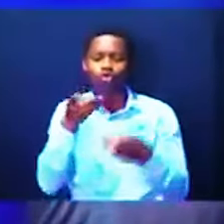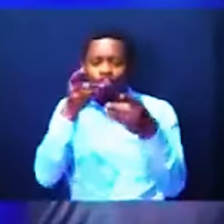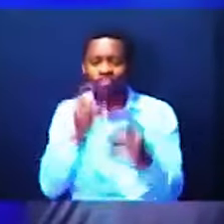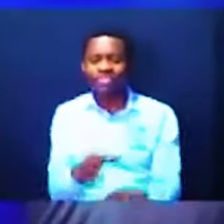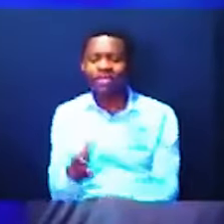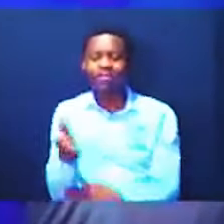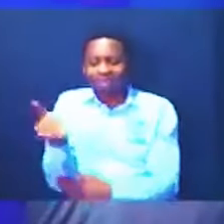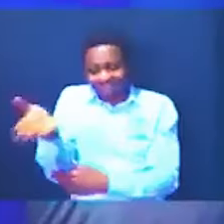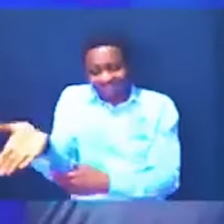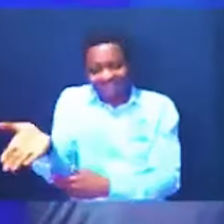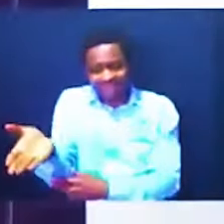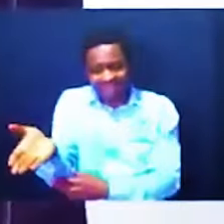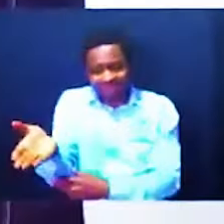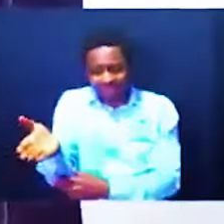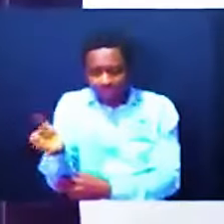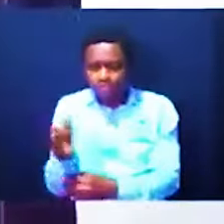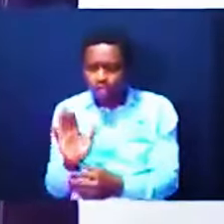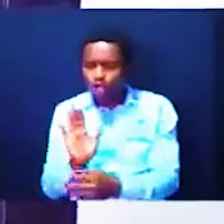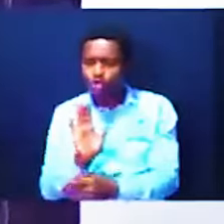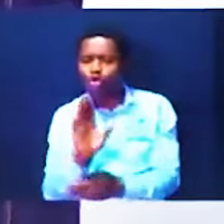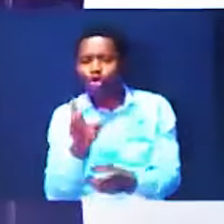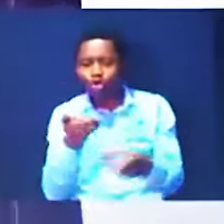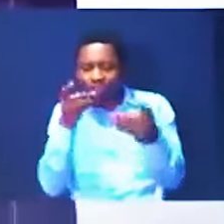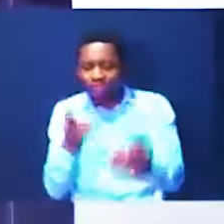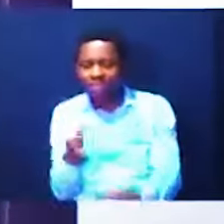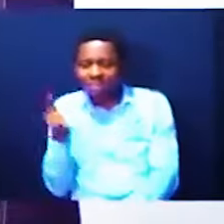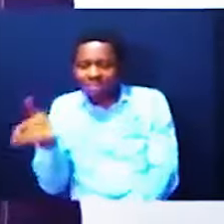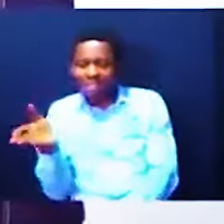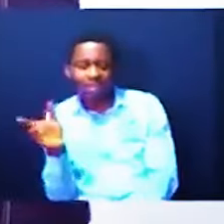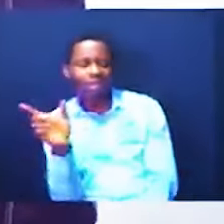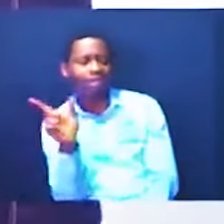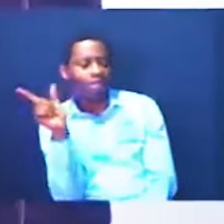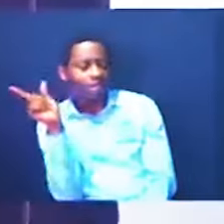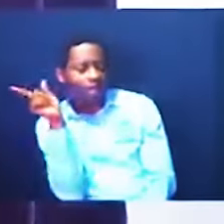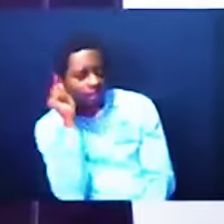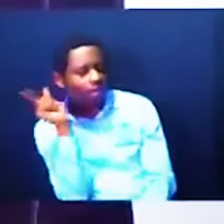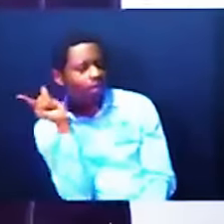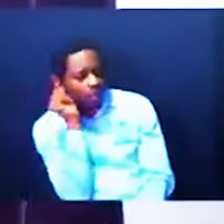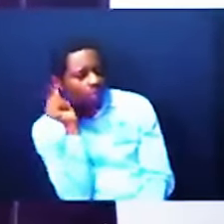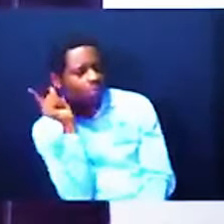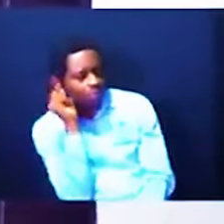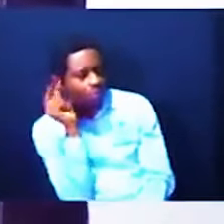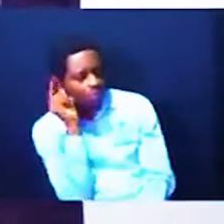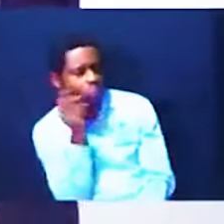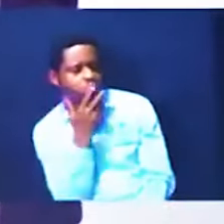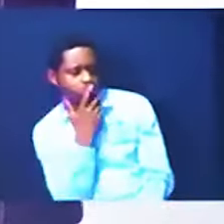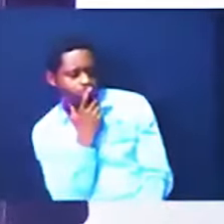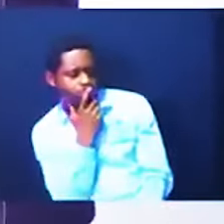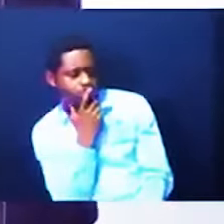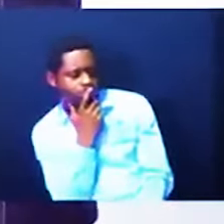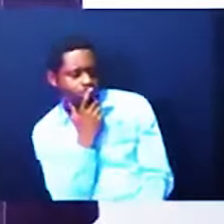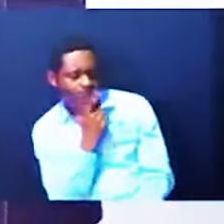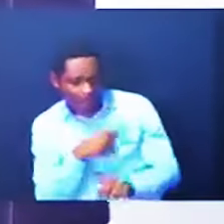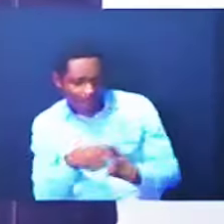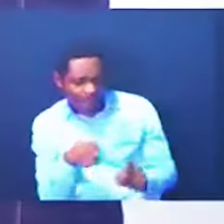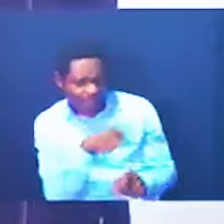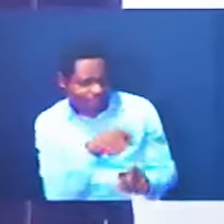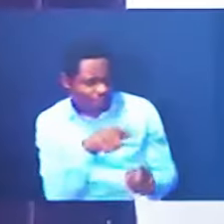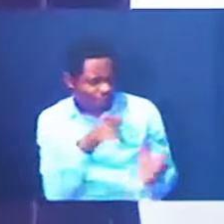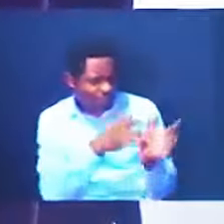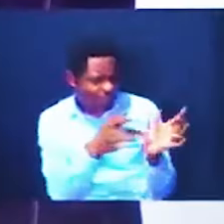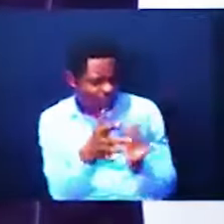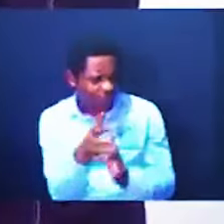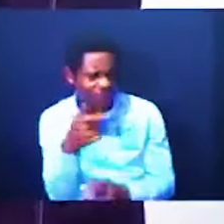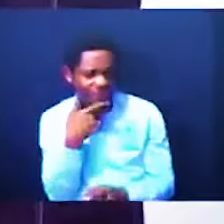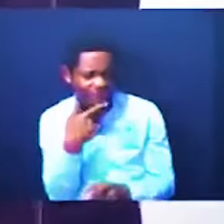Tiena Yesu, so Ninko Fukono Casa, so you have so into one so be tea, the all can be with in this instance. Now, so away, Muno. Verse